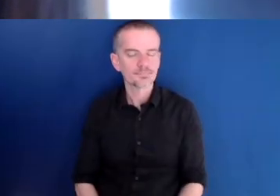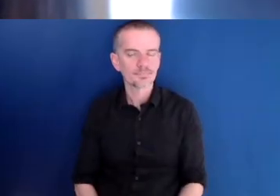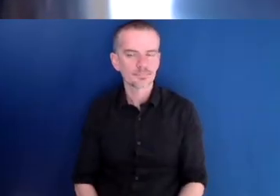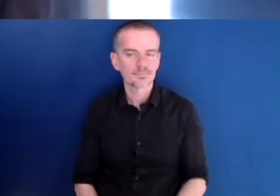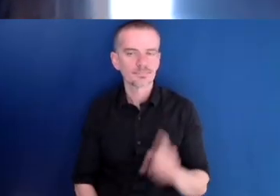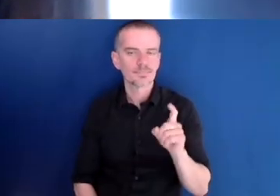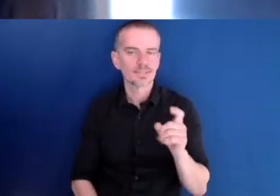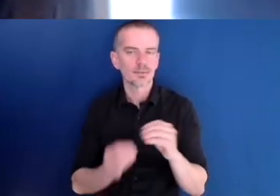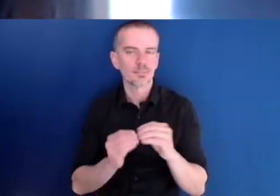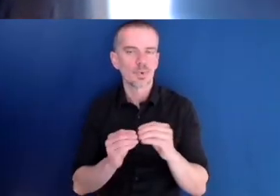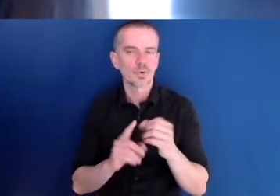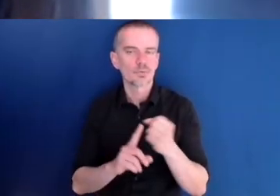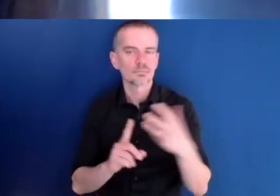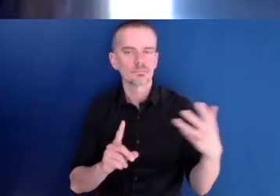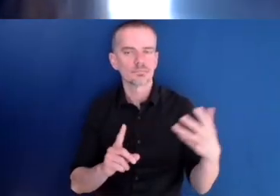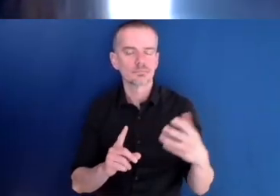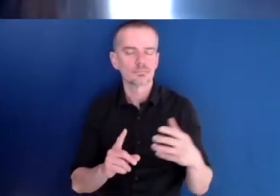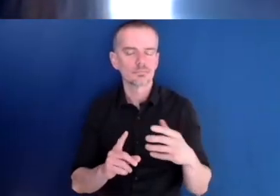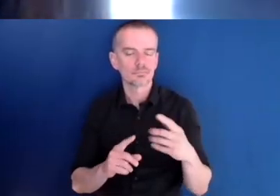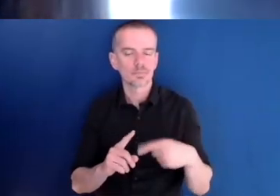that'd be helpful. yeah.